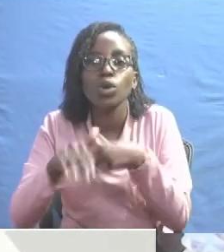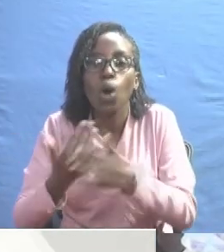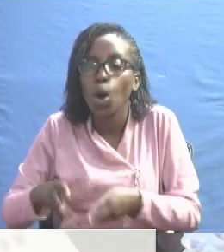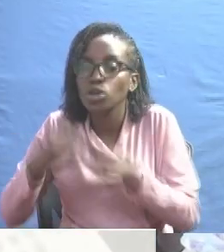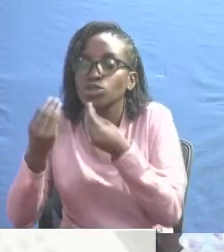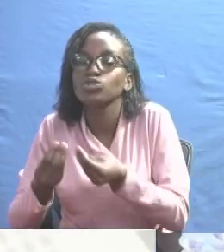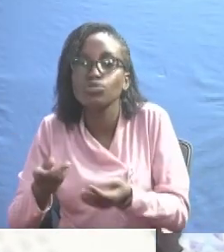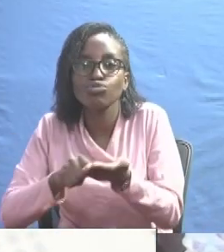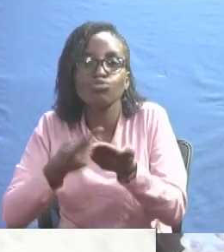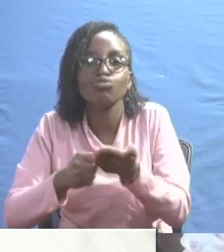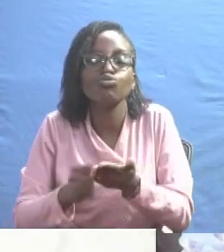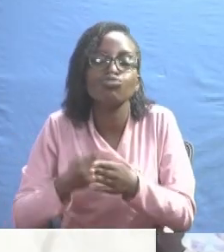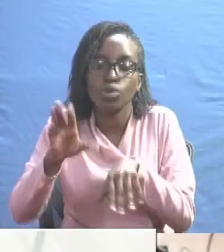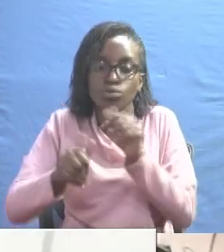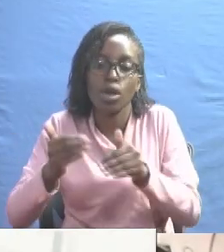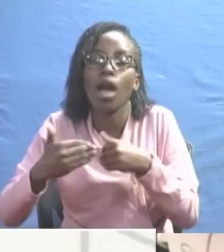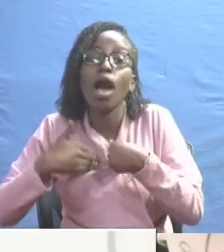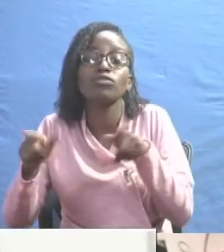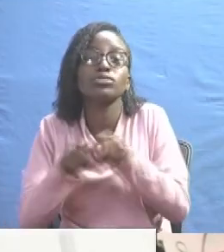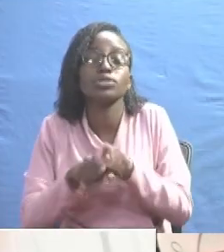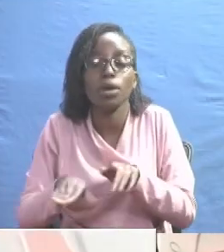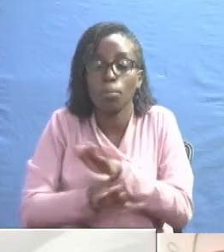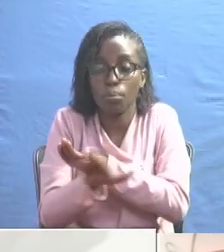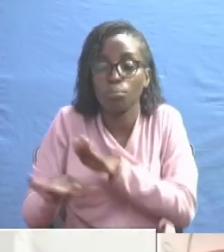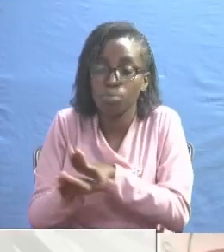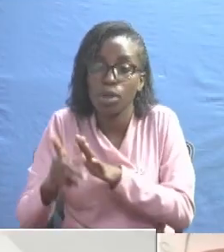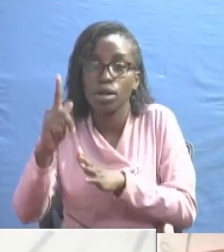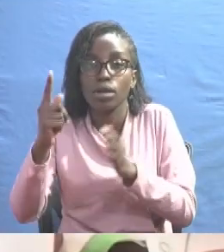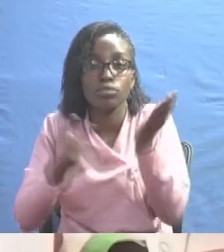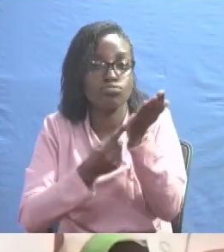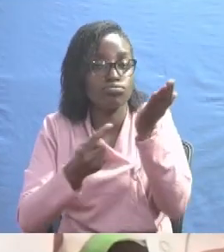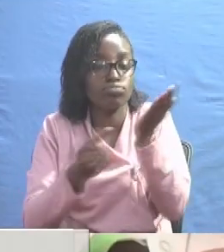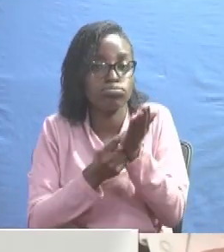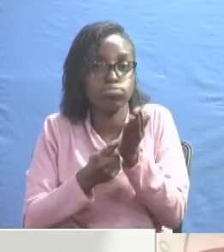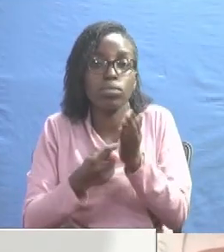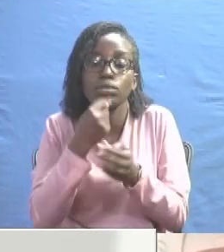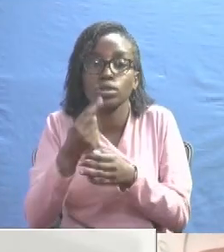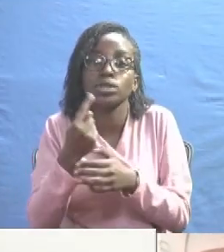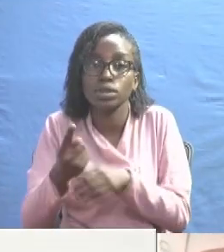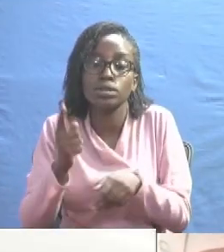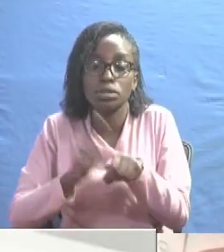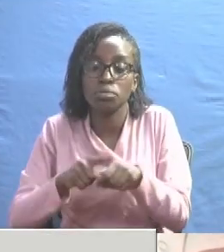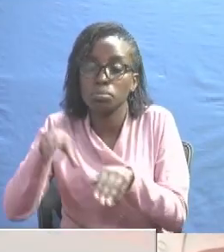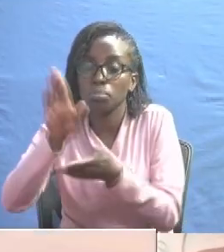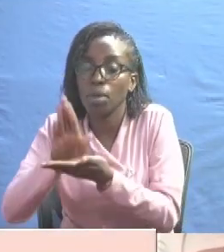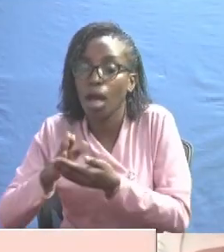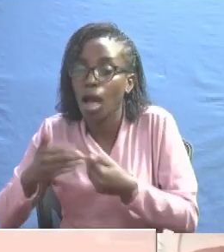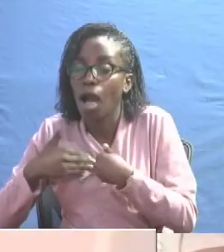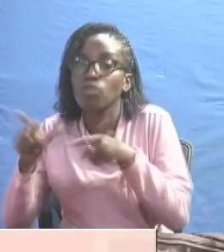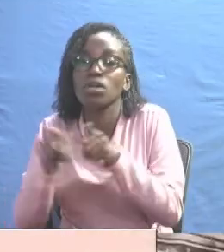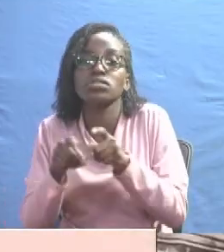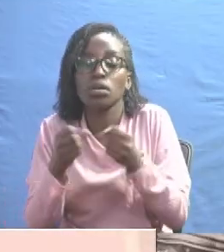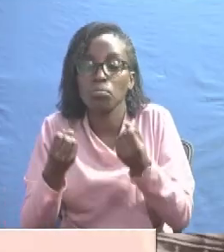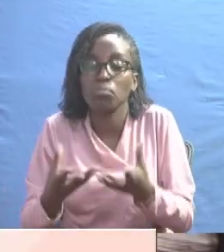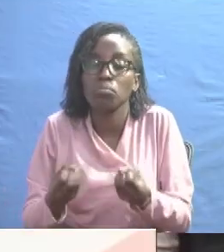other potential areas, including Taita Taveta, saying that some of these potential areas are limited by the absence of milling